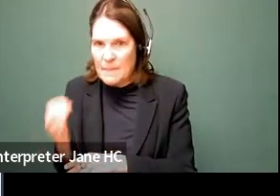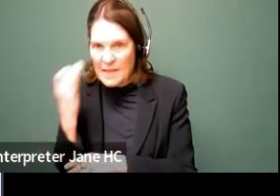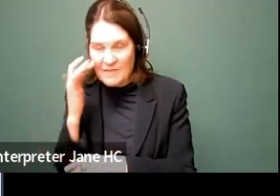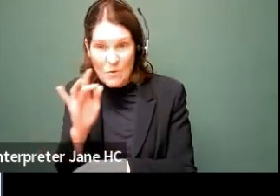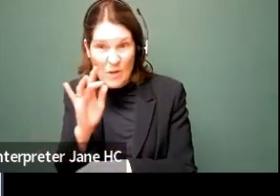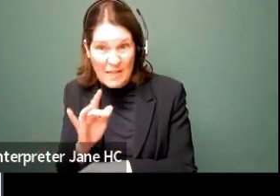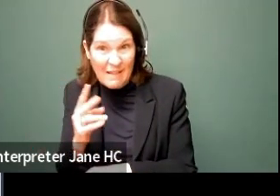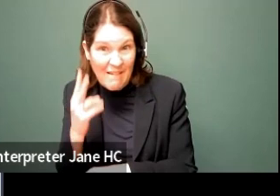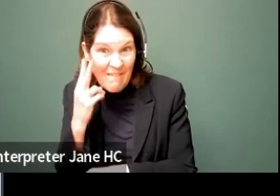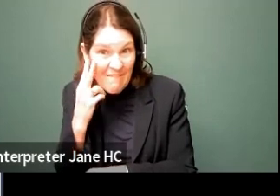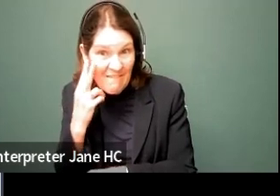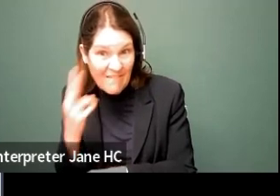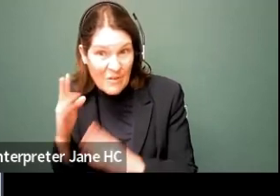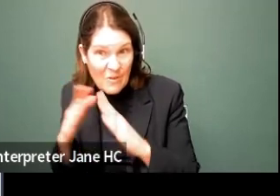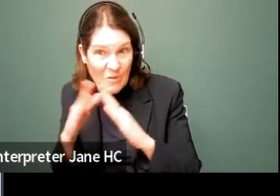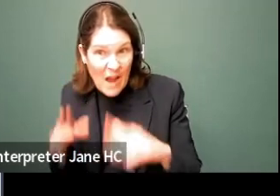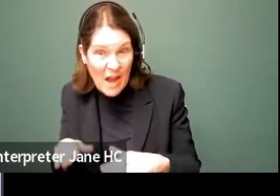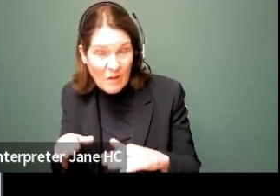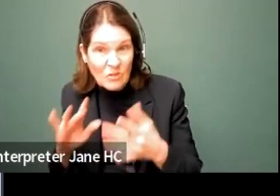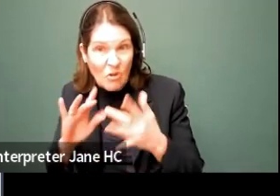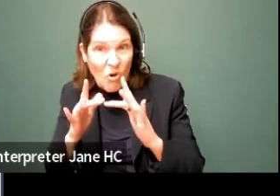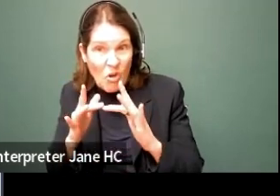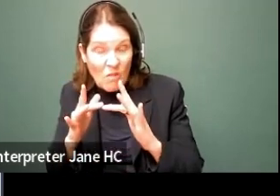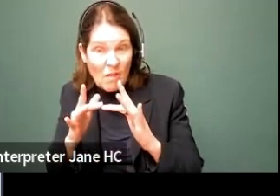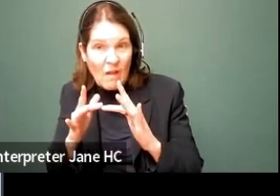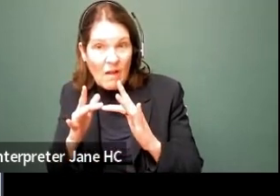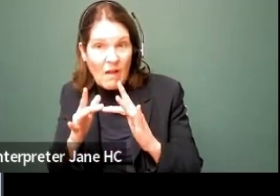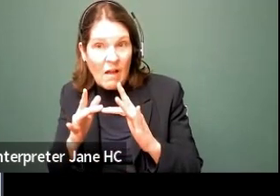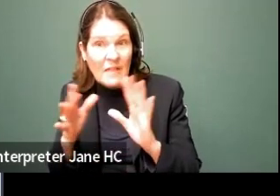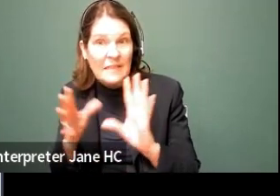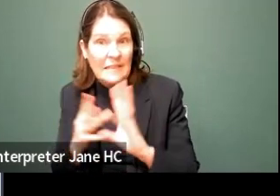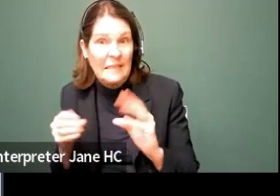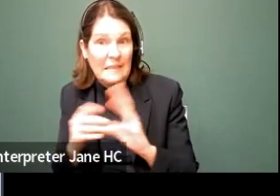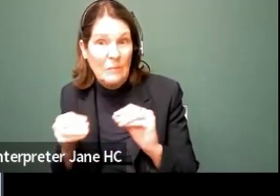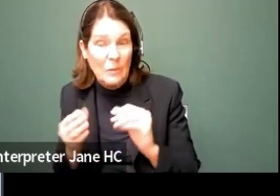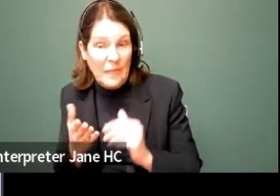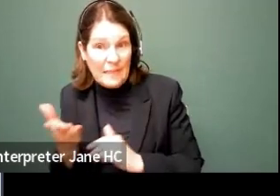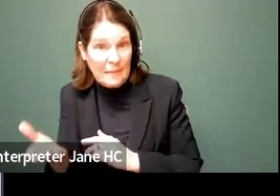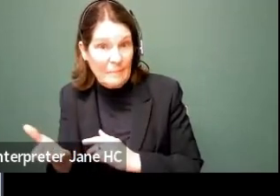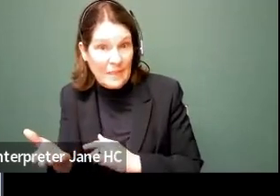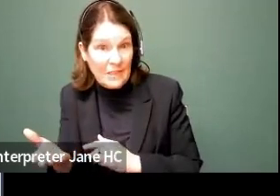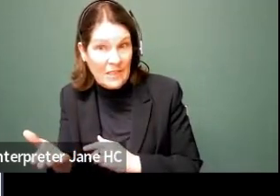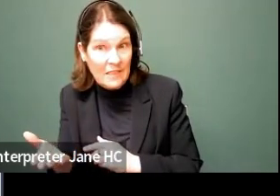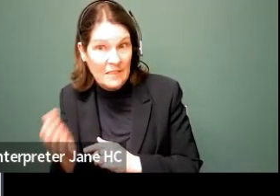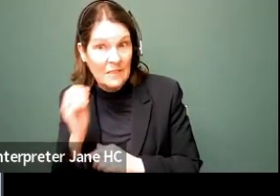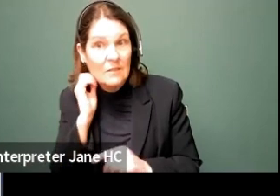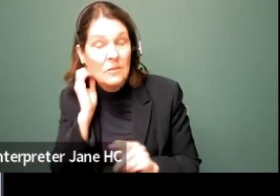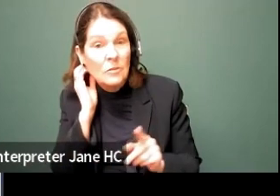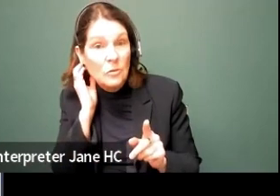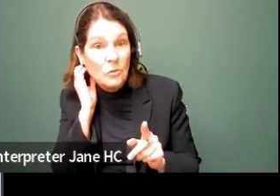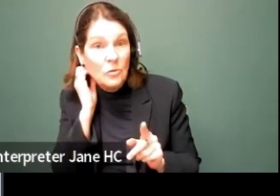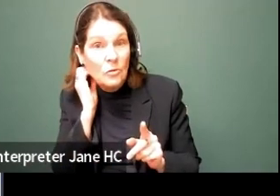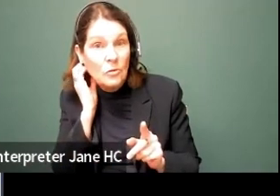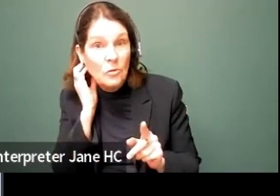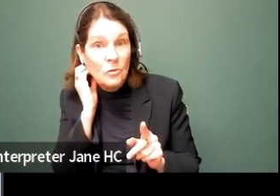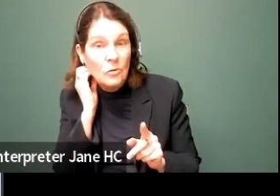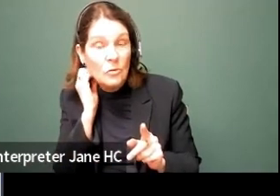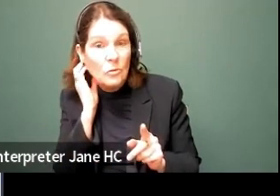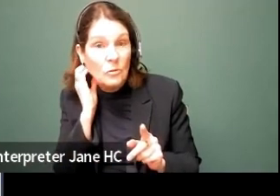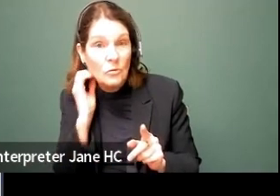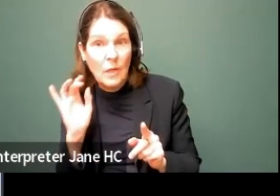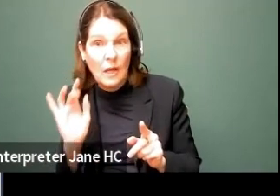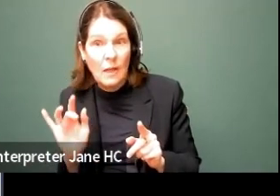House online testimony submissions, we can just click